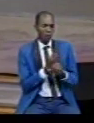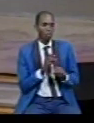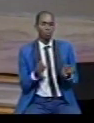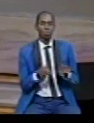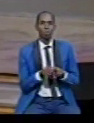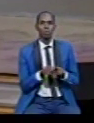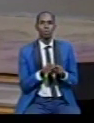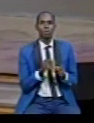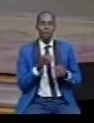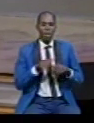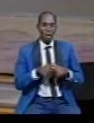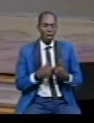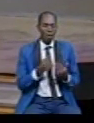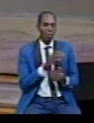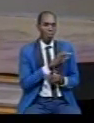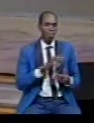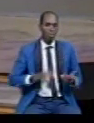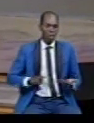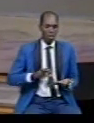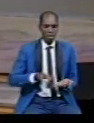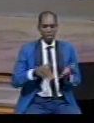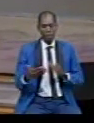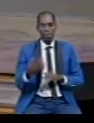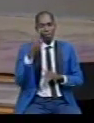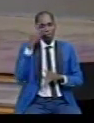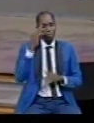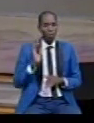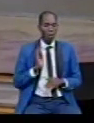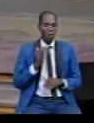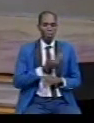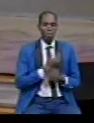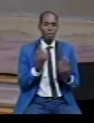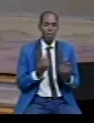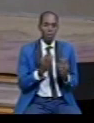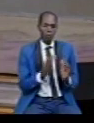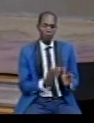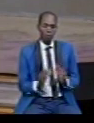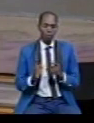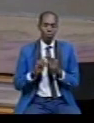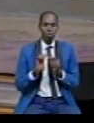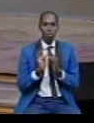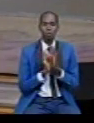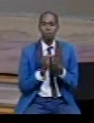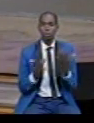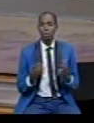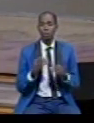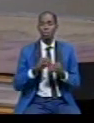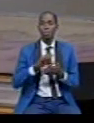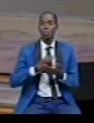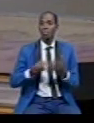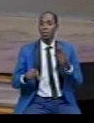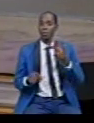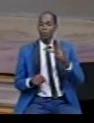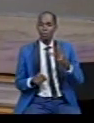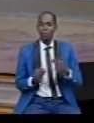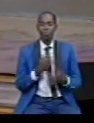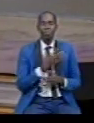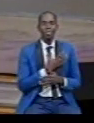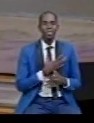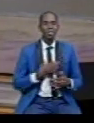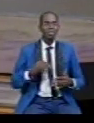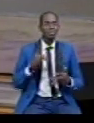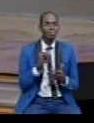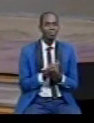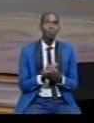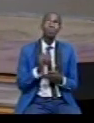died for our sins according to the scriptures. And then in verse 4, it says, "And that he